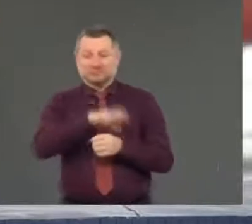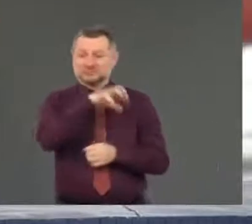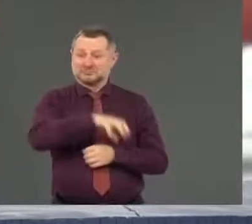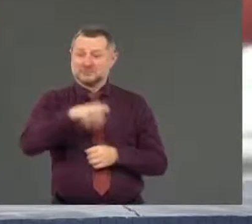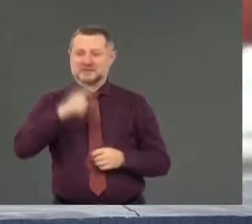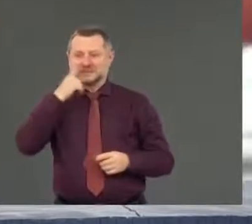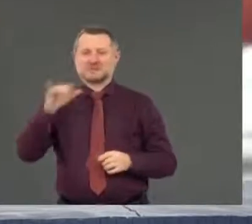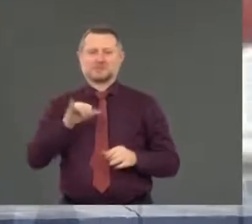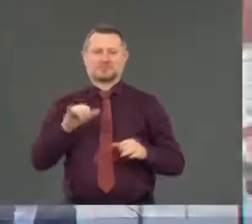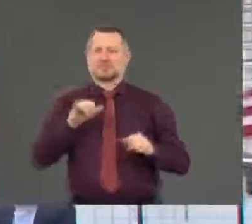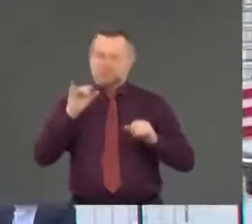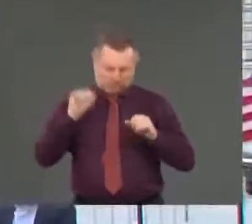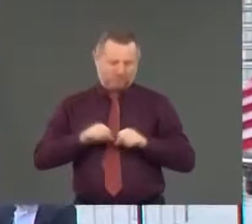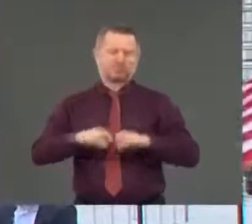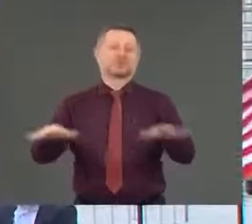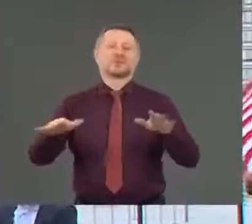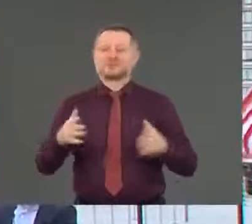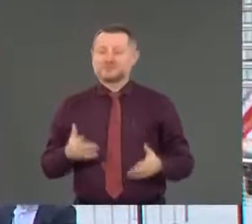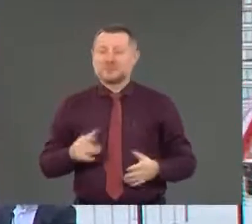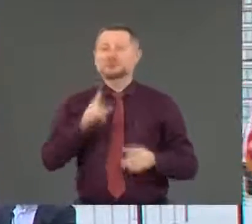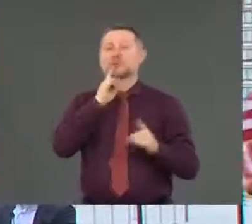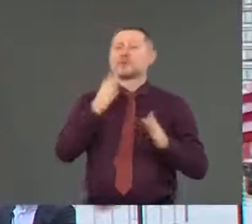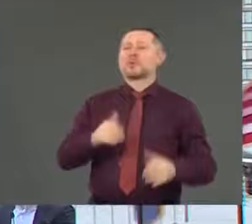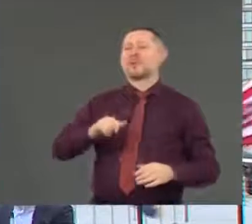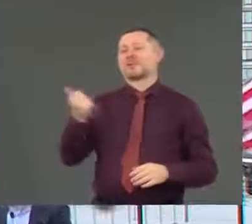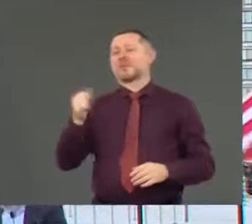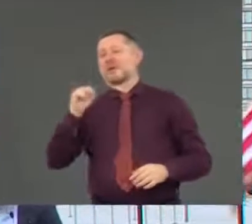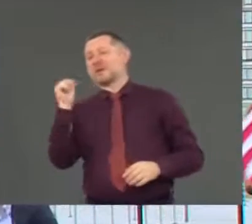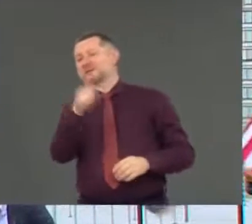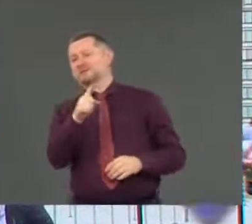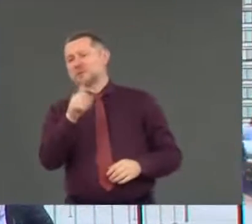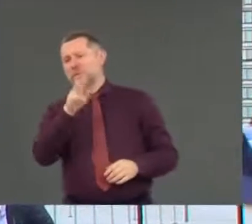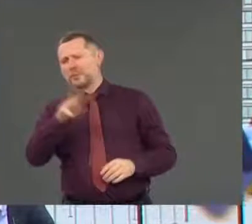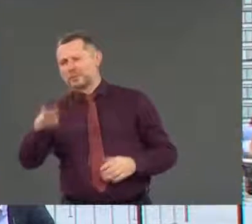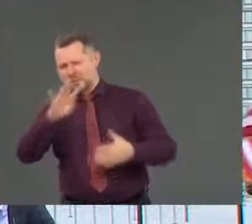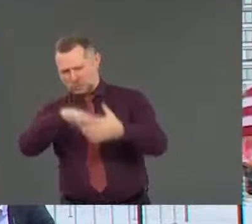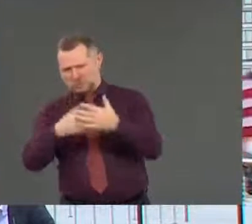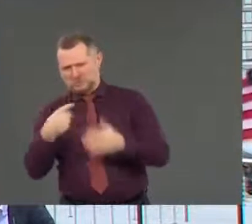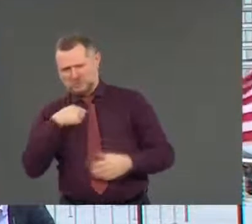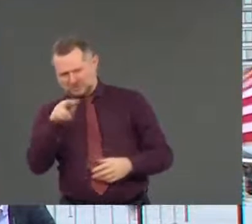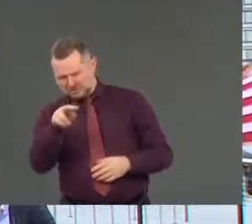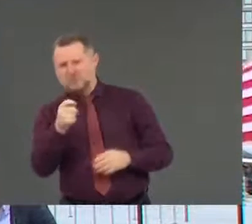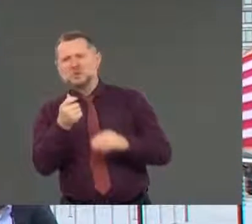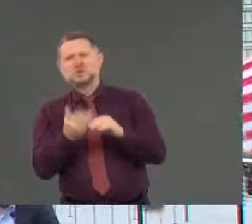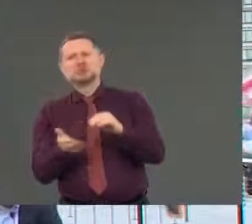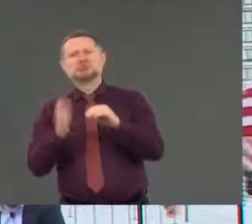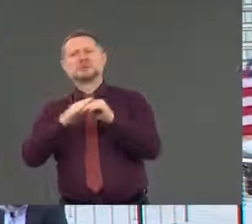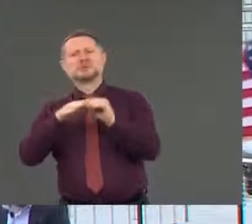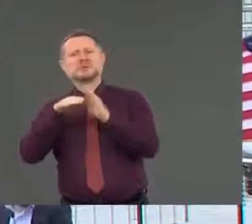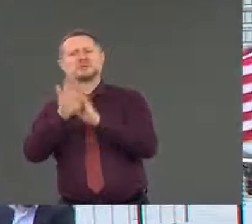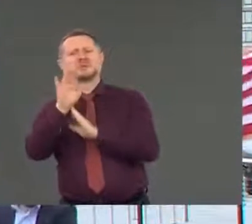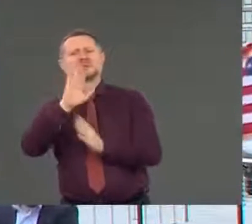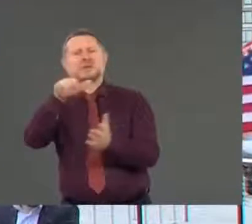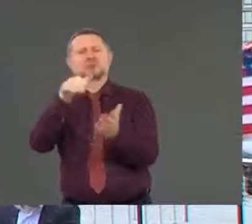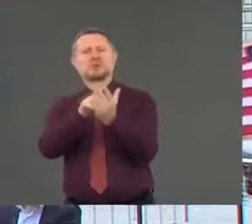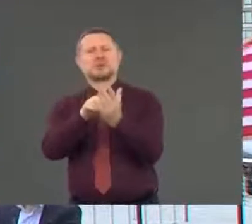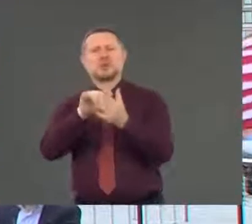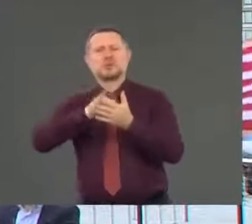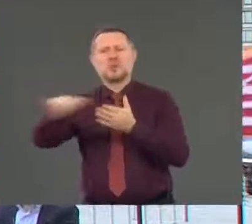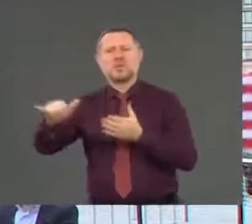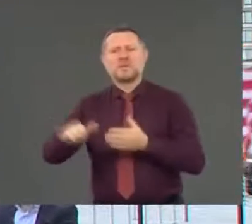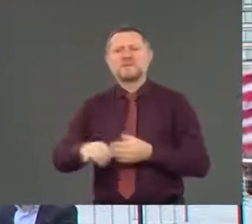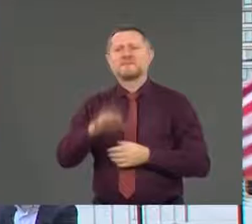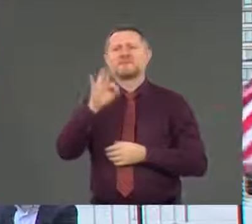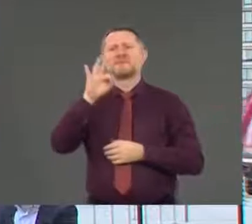spread. A quick follow-up. The state dashboard shows an uptick in hospitalizations in central New York and in the Finger Lakes regions.